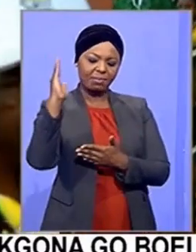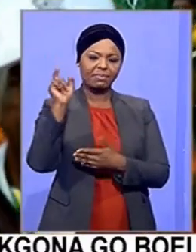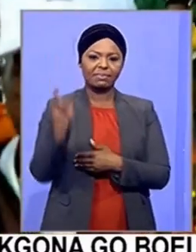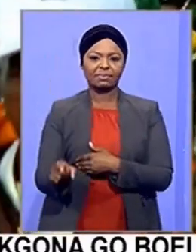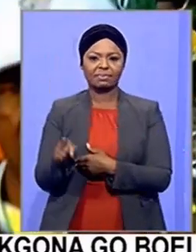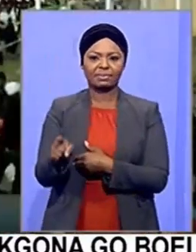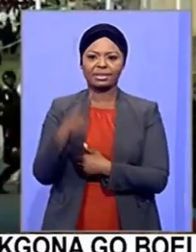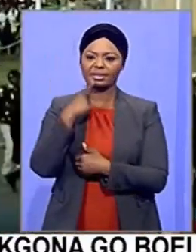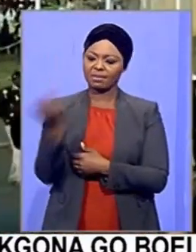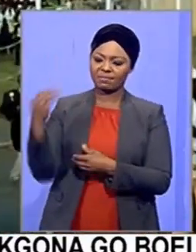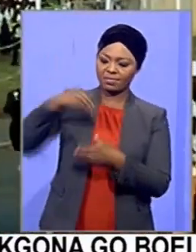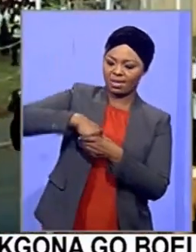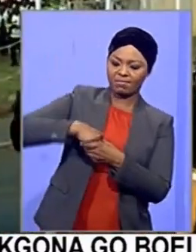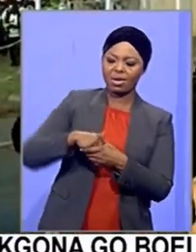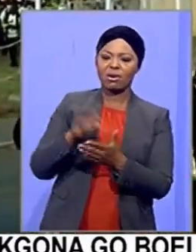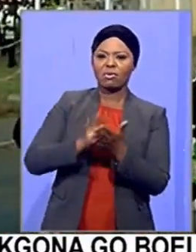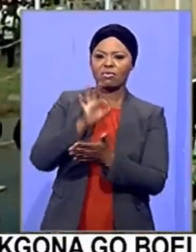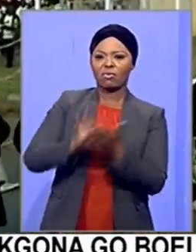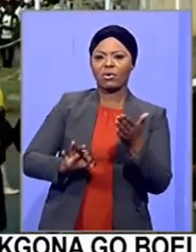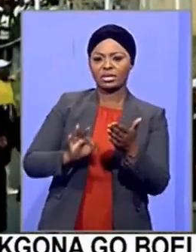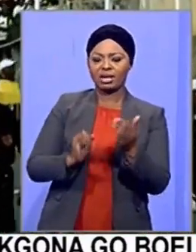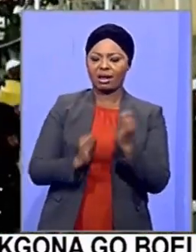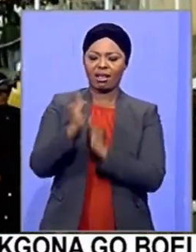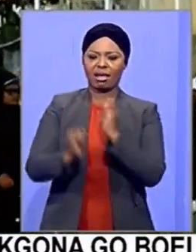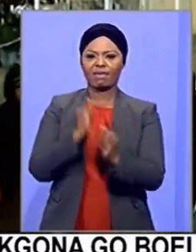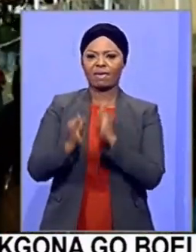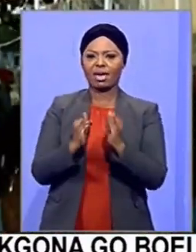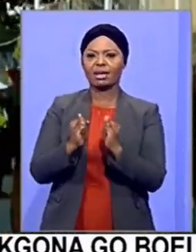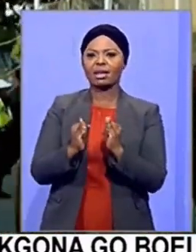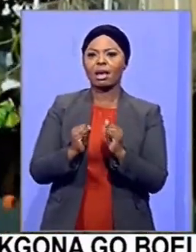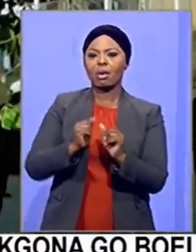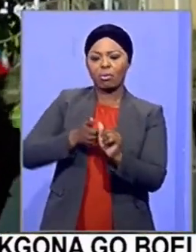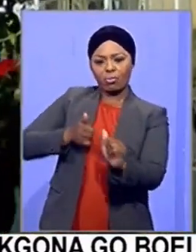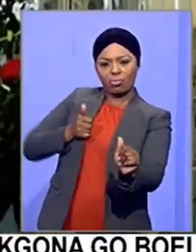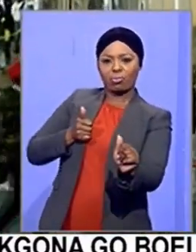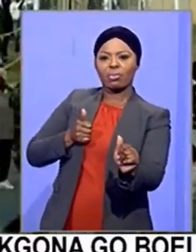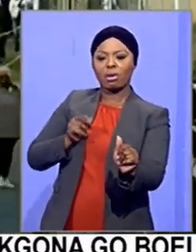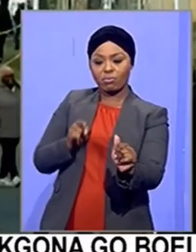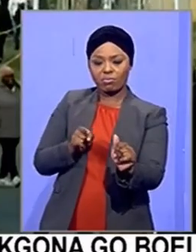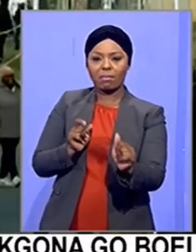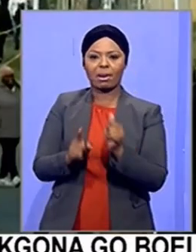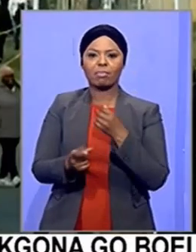ka ntlha ya merero e amana le divoutu di le 19 tseo di saletseng kwa morago.